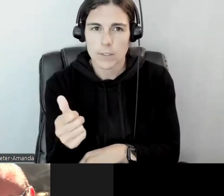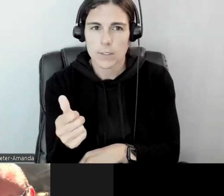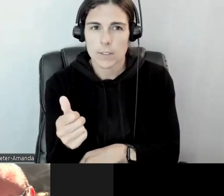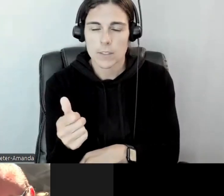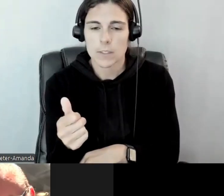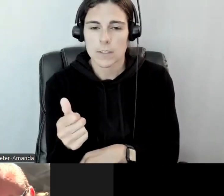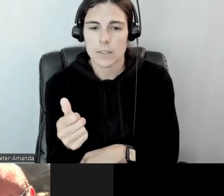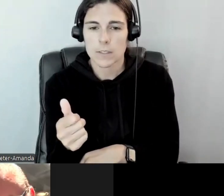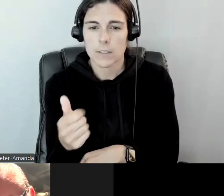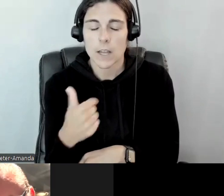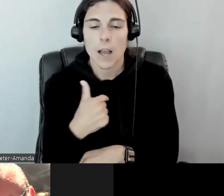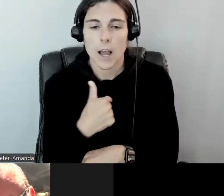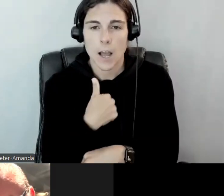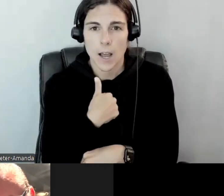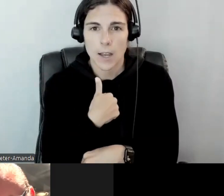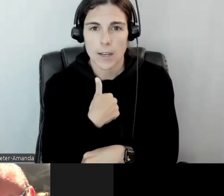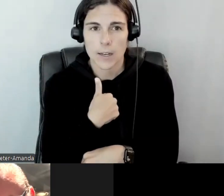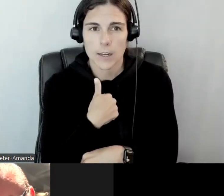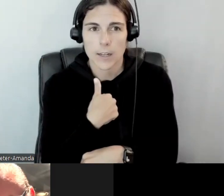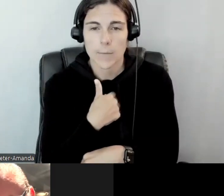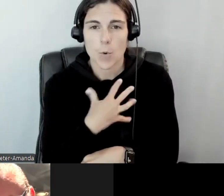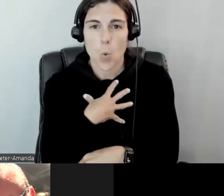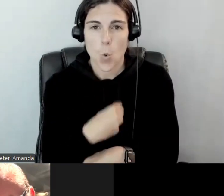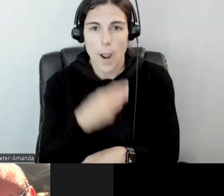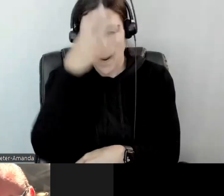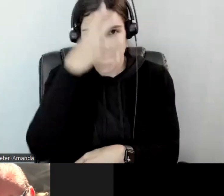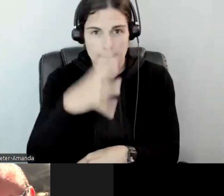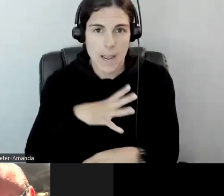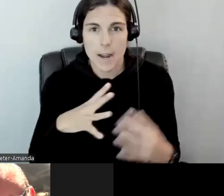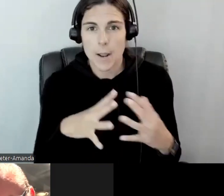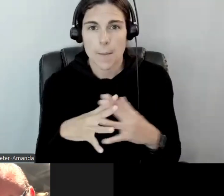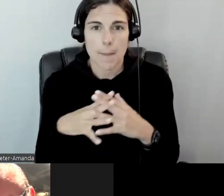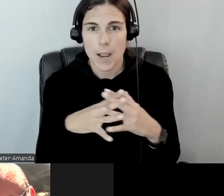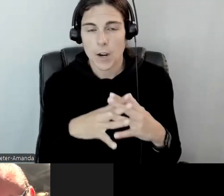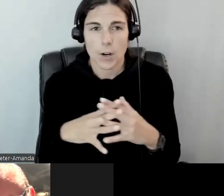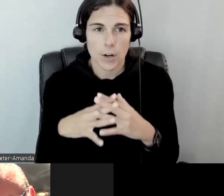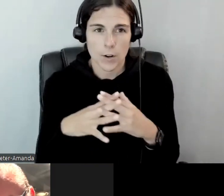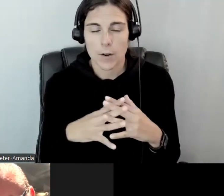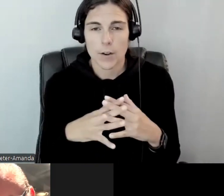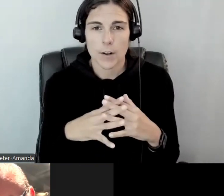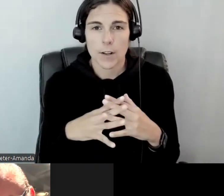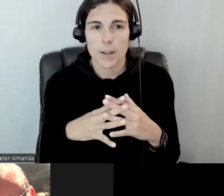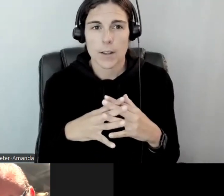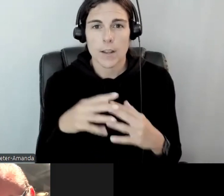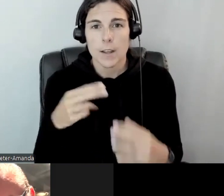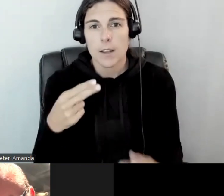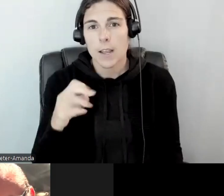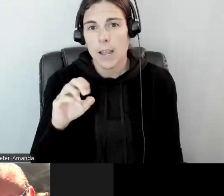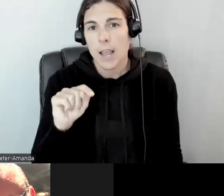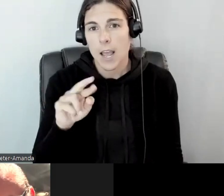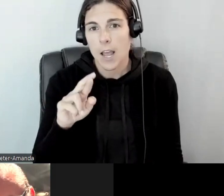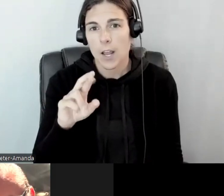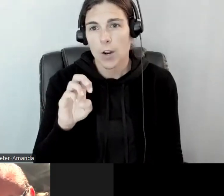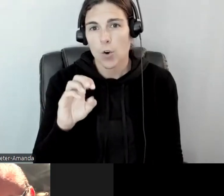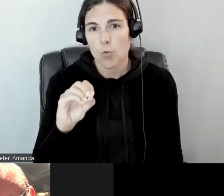I am a white man in America, heterosexual, and